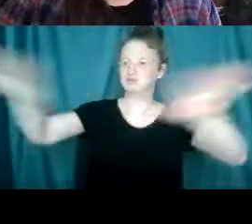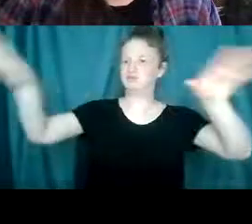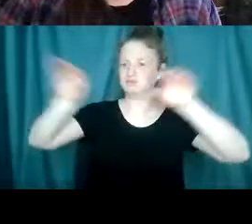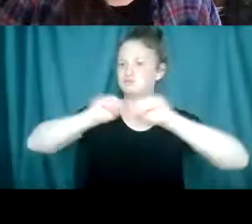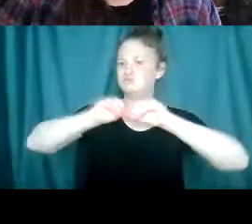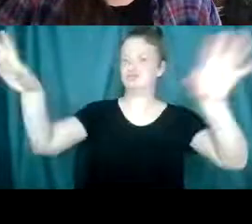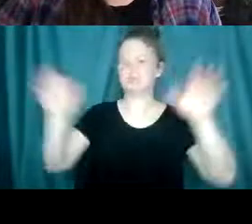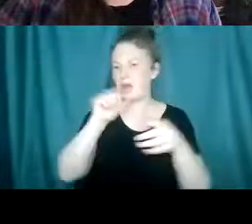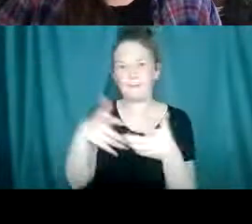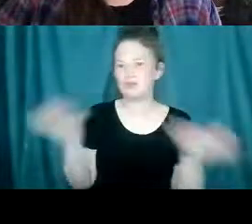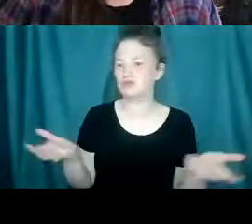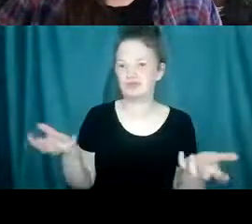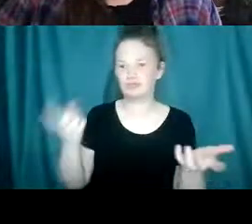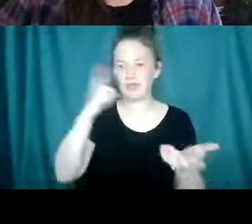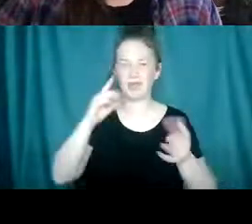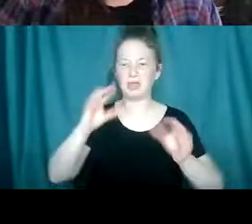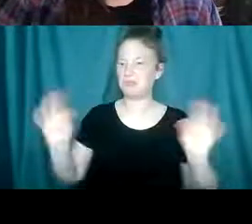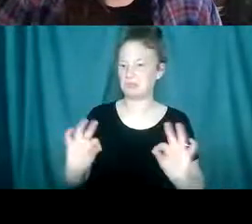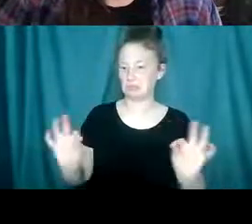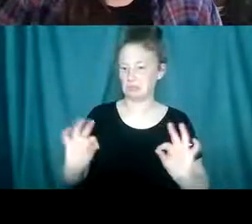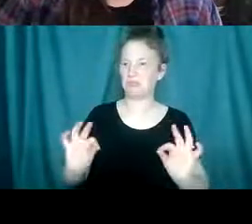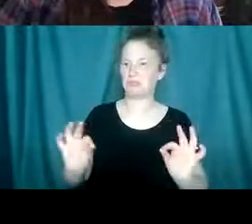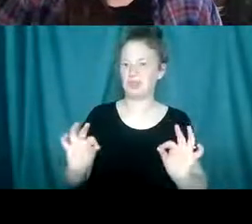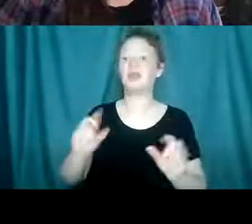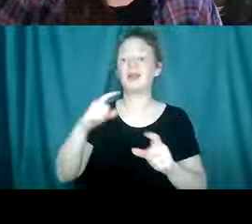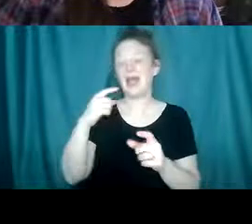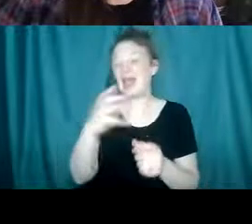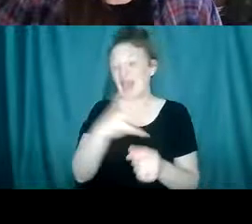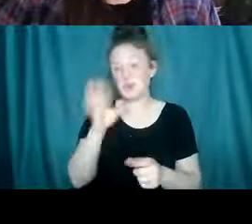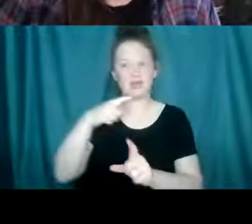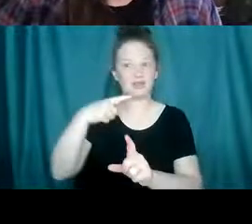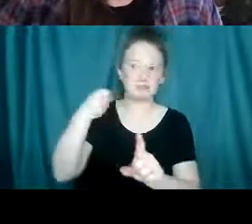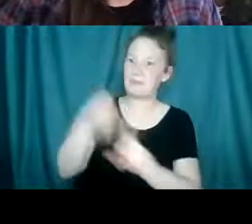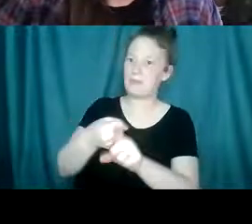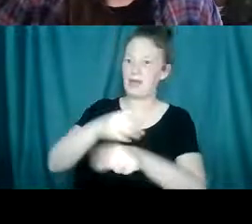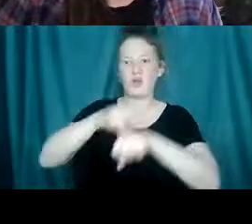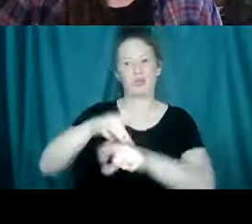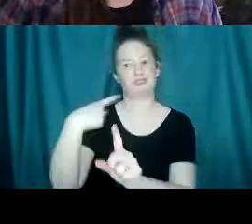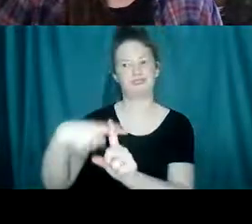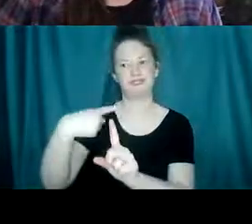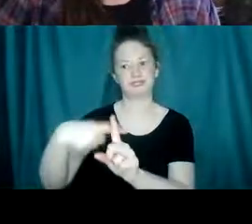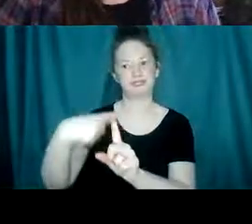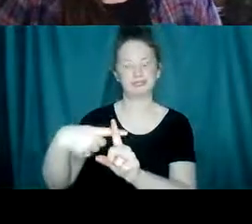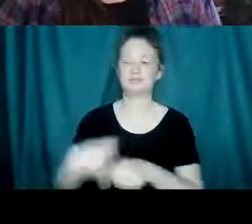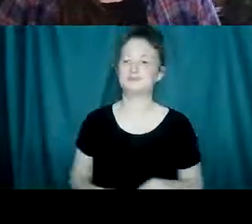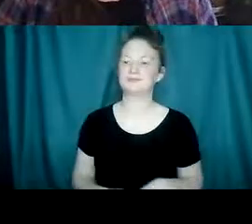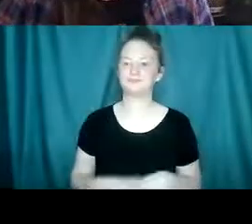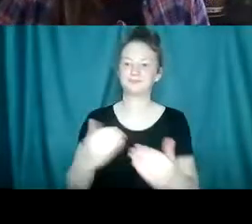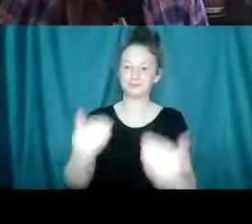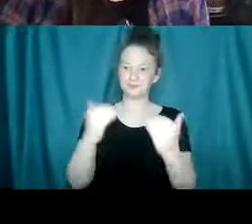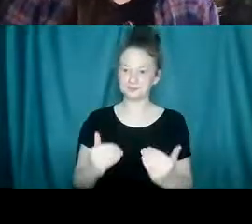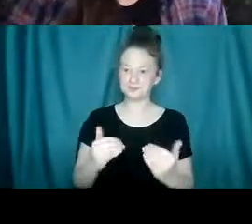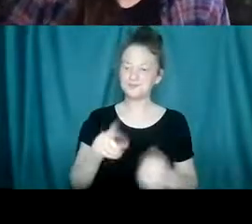large difference will be made. Sounds good. Yeah, that's good. Good to hear. We've got a question from Barrows STEM